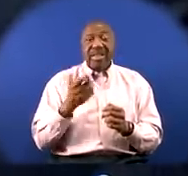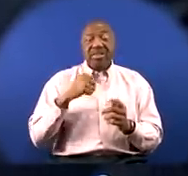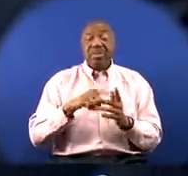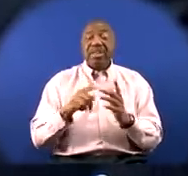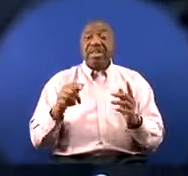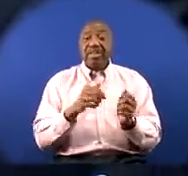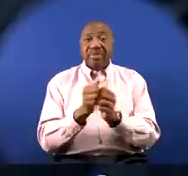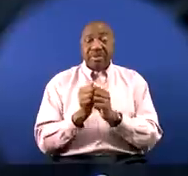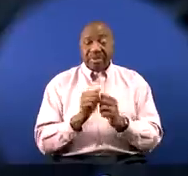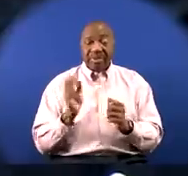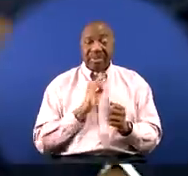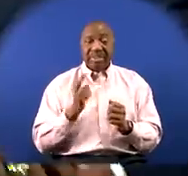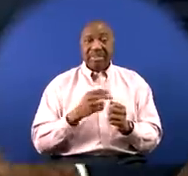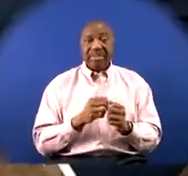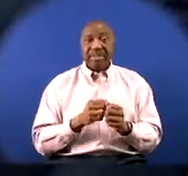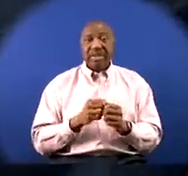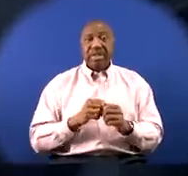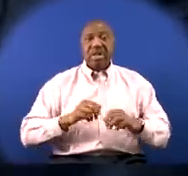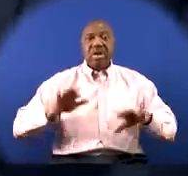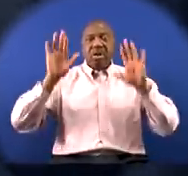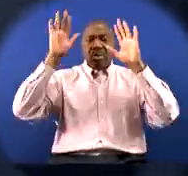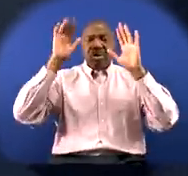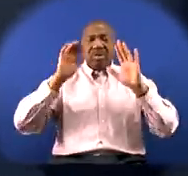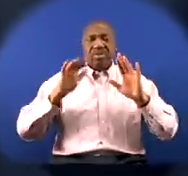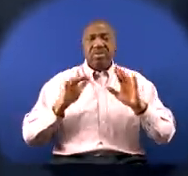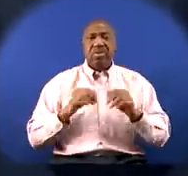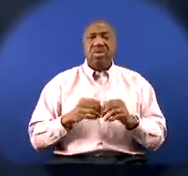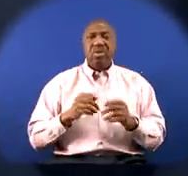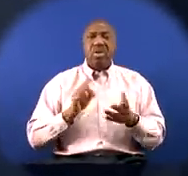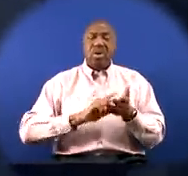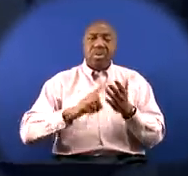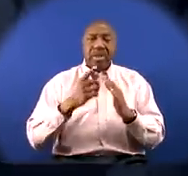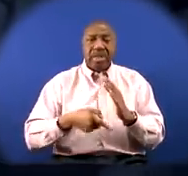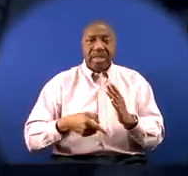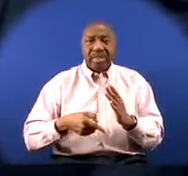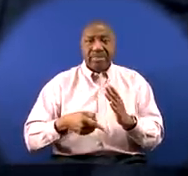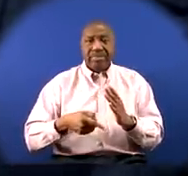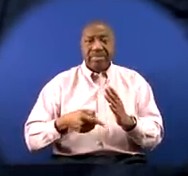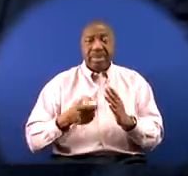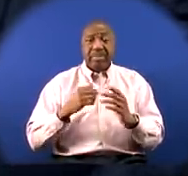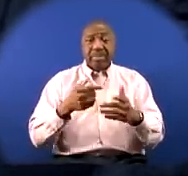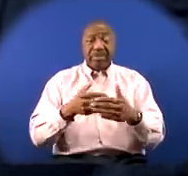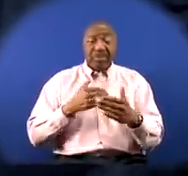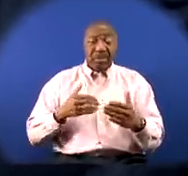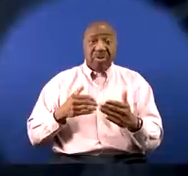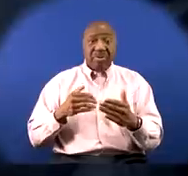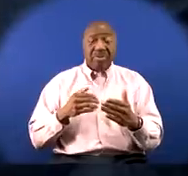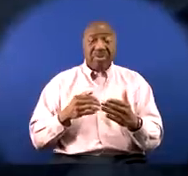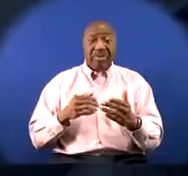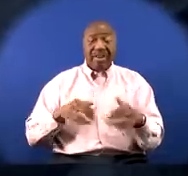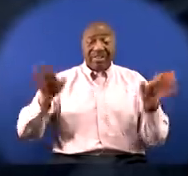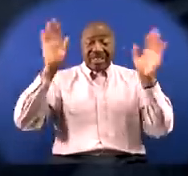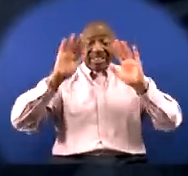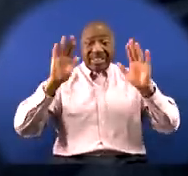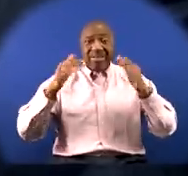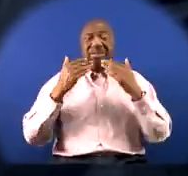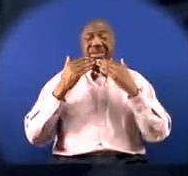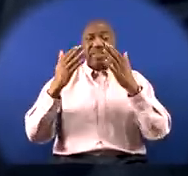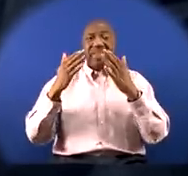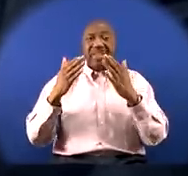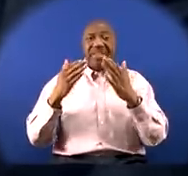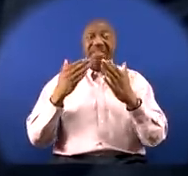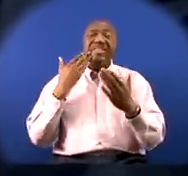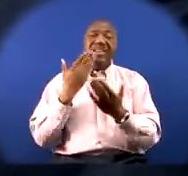from this place. It's going to be a grand weekend. But we thank you that even before we get to Sunday, we can thank you that